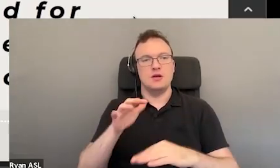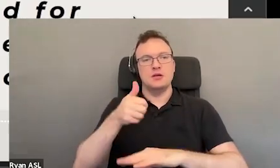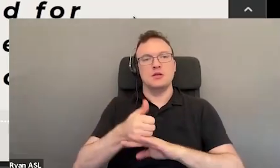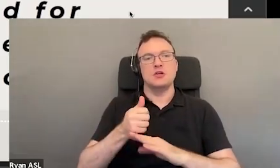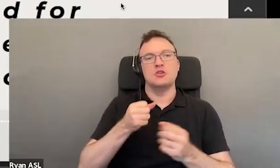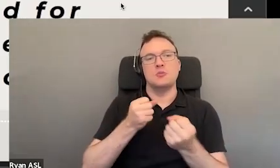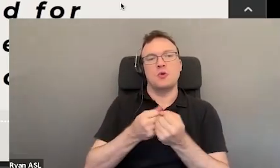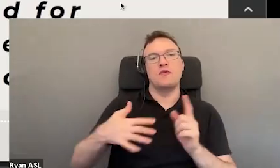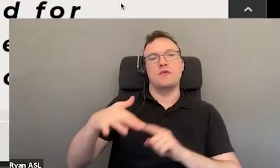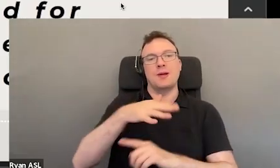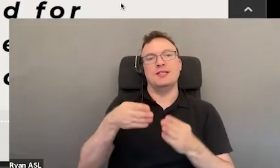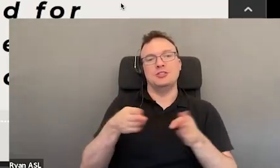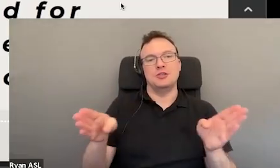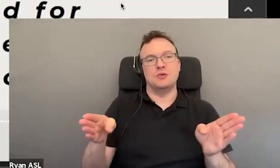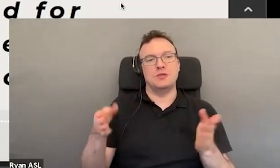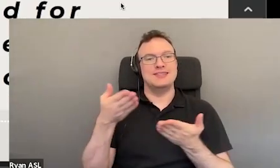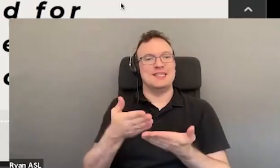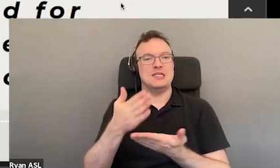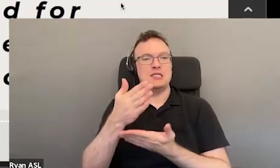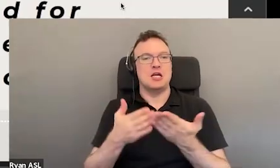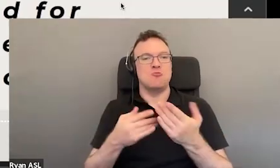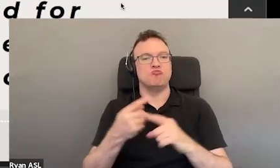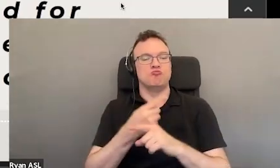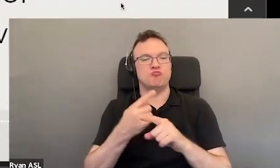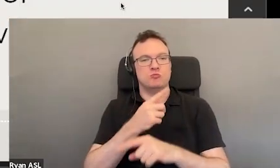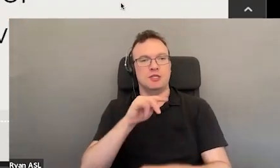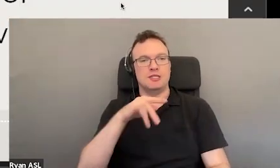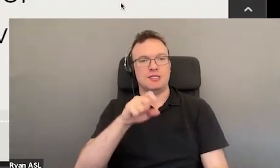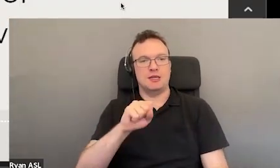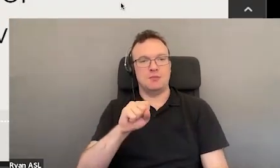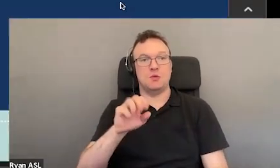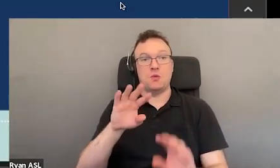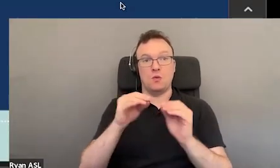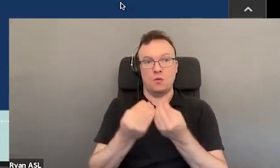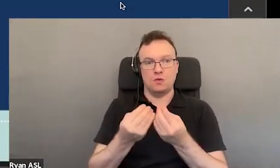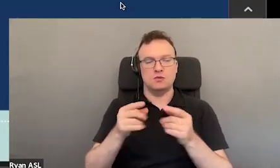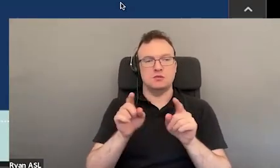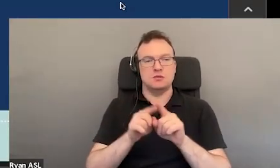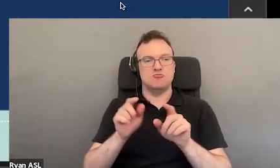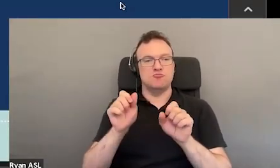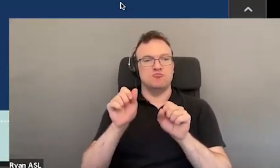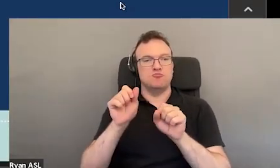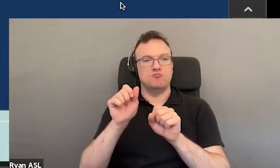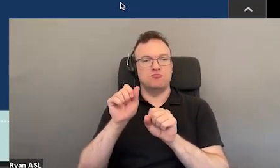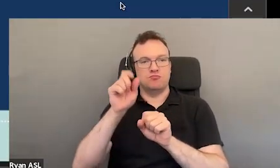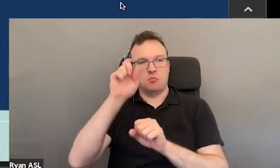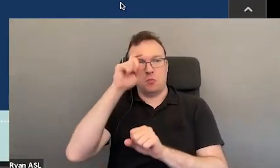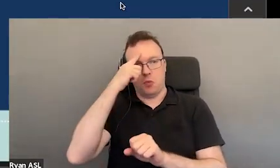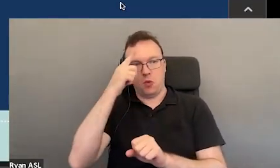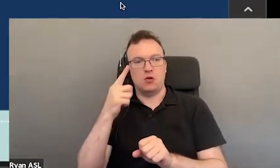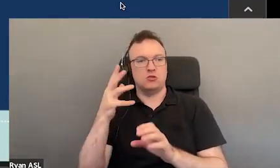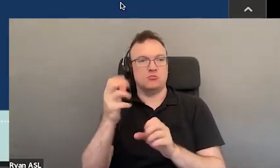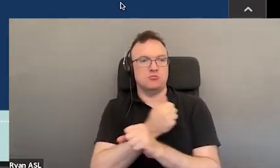environment in general, here are some practical tips that organizations and employers can take with them.